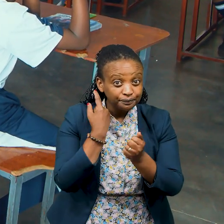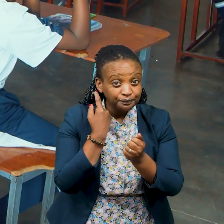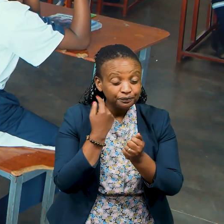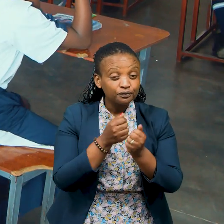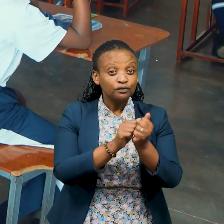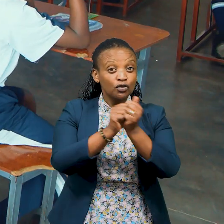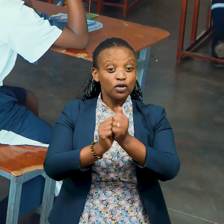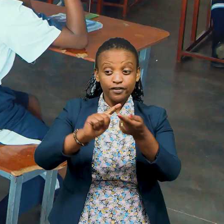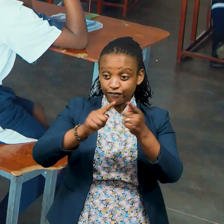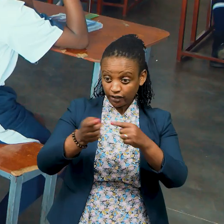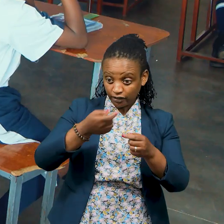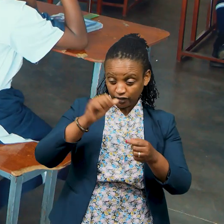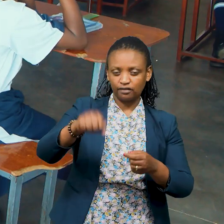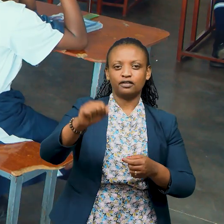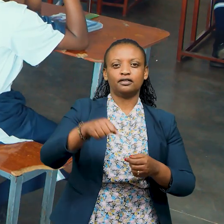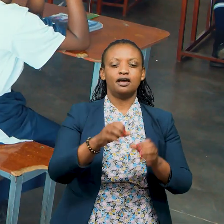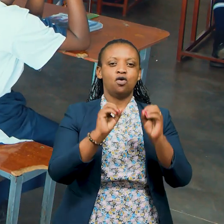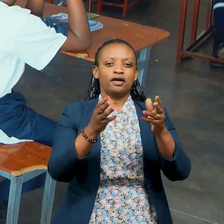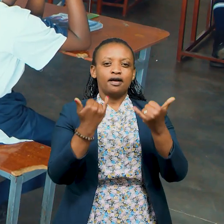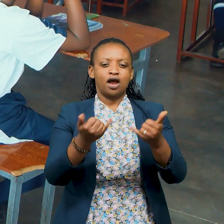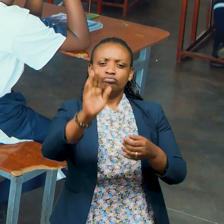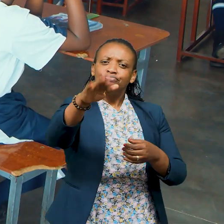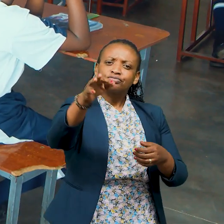together, friends? Now, friends,